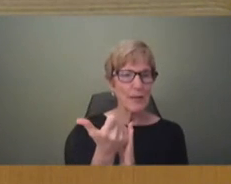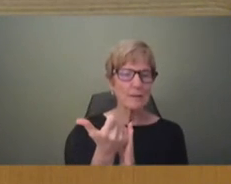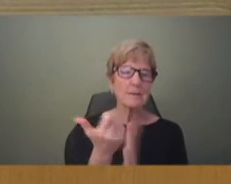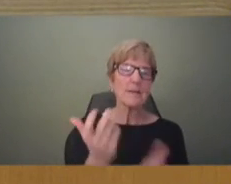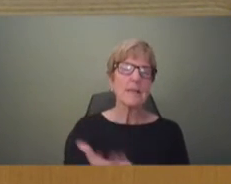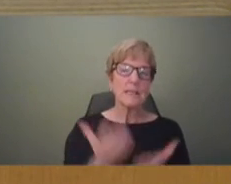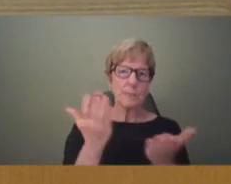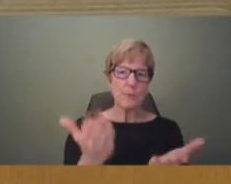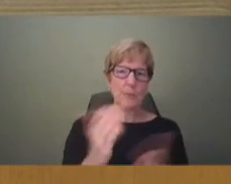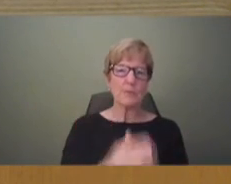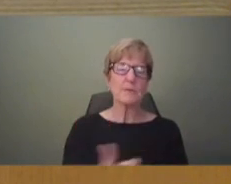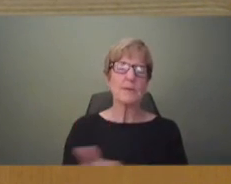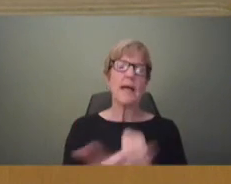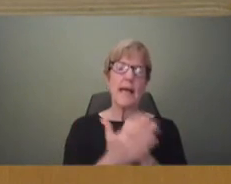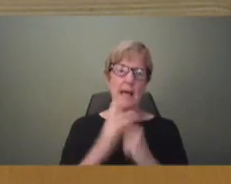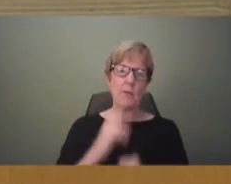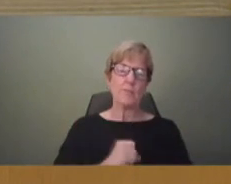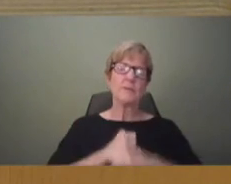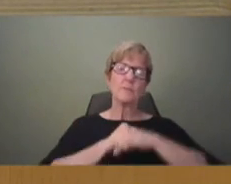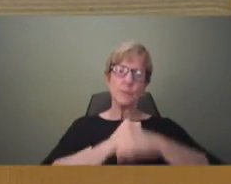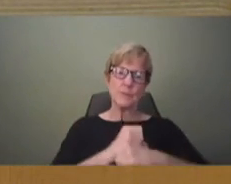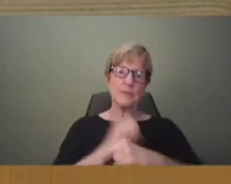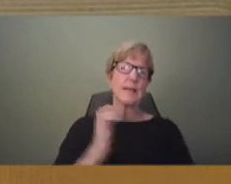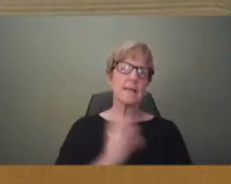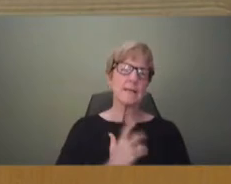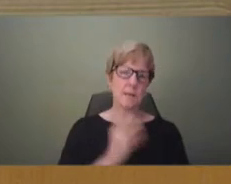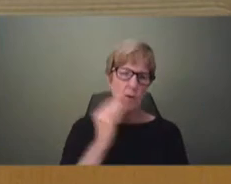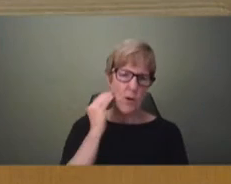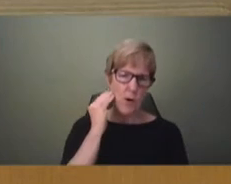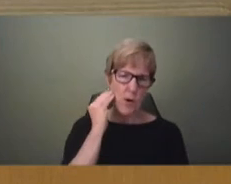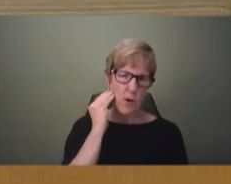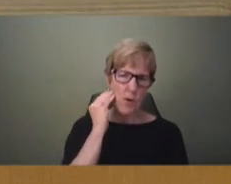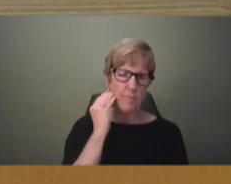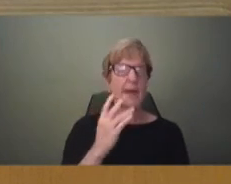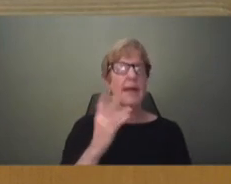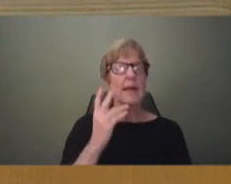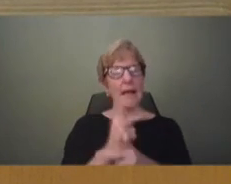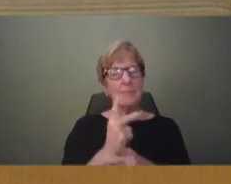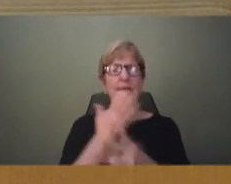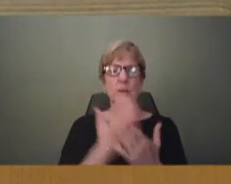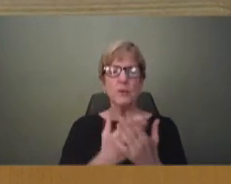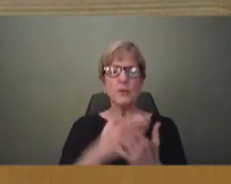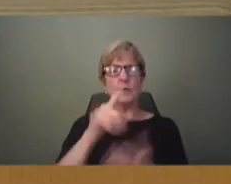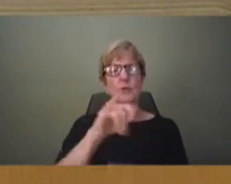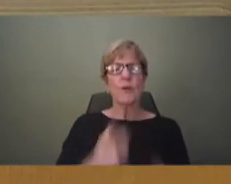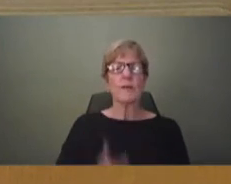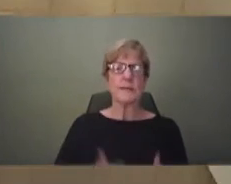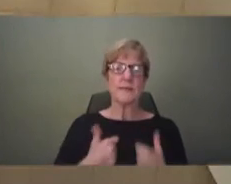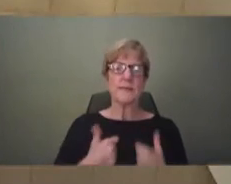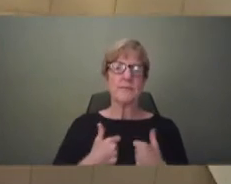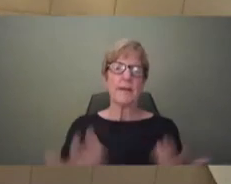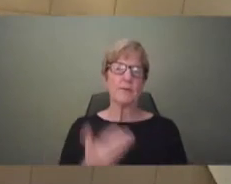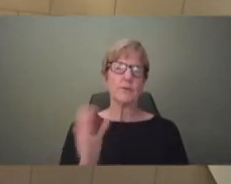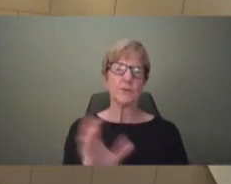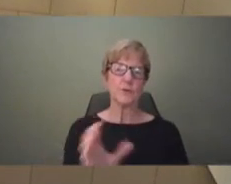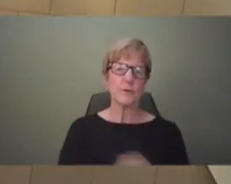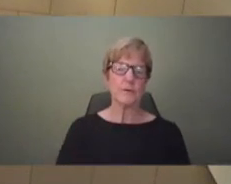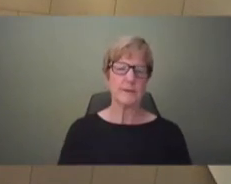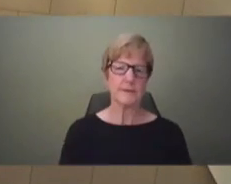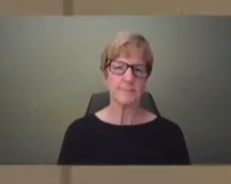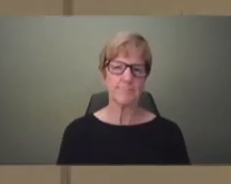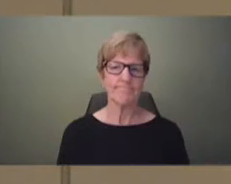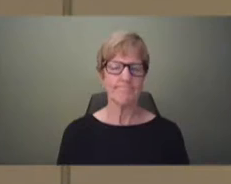and help us protect our homes and maintain good quality of life here in Charlotte thank you thank you very